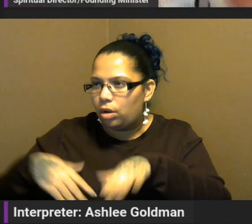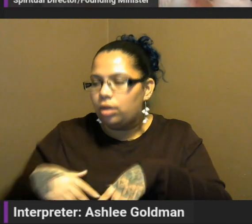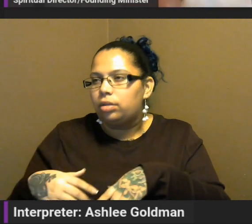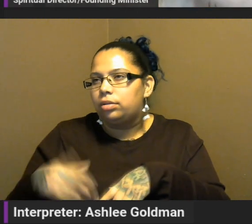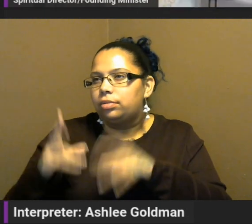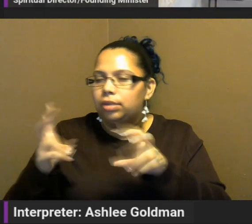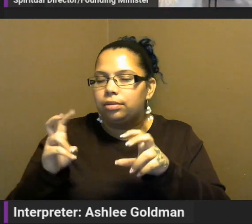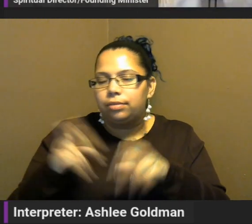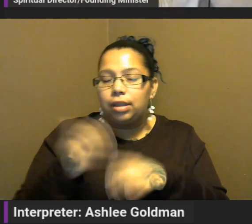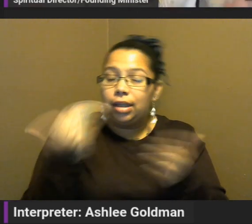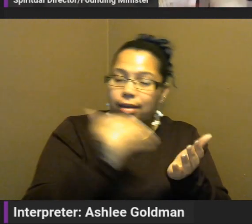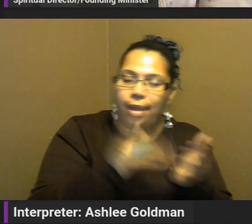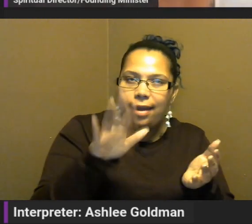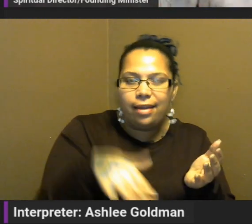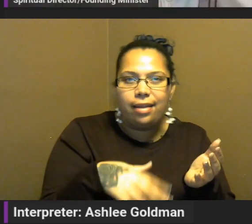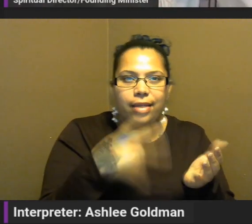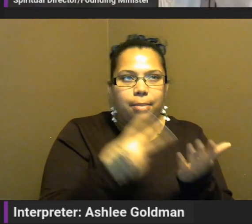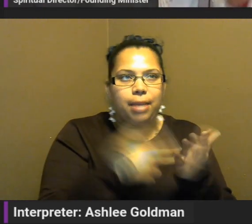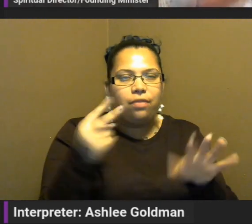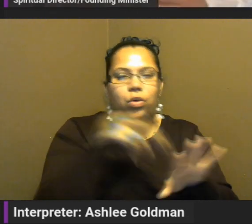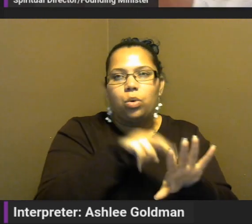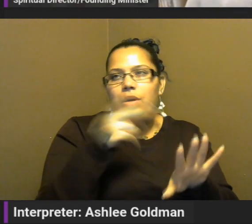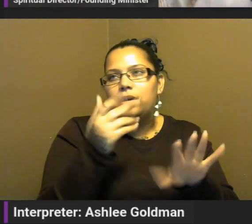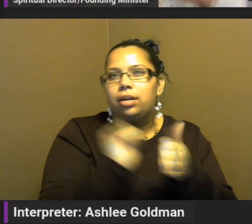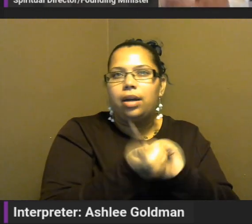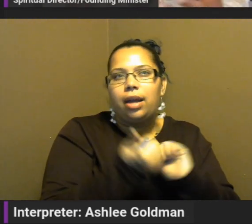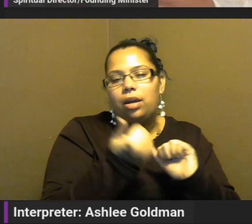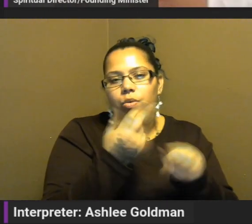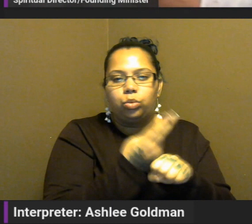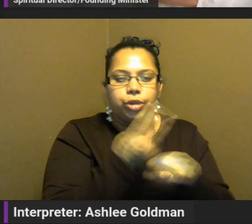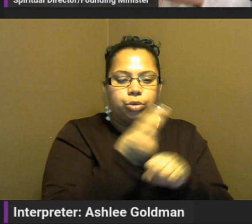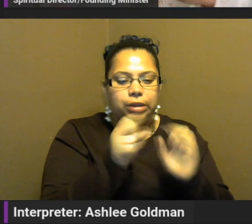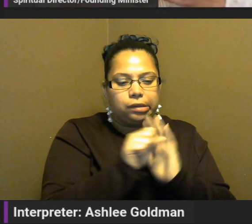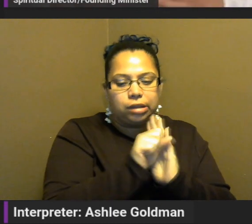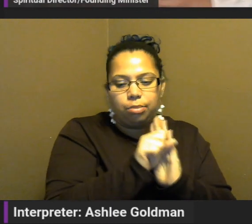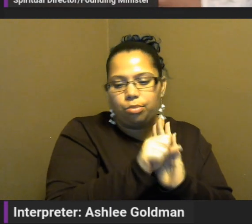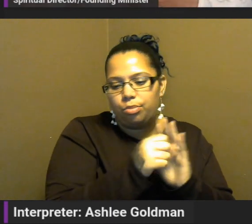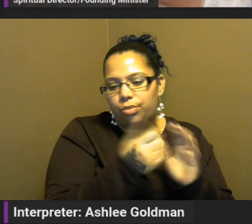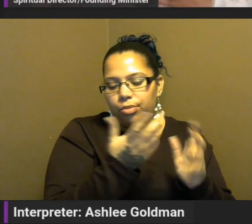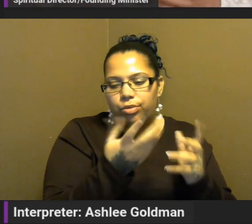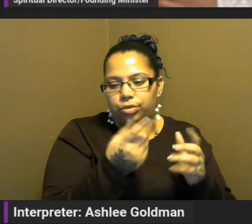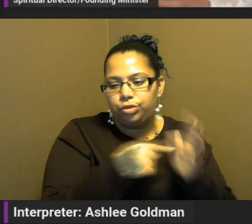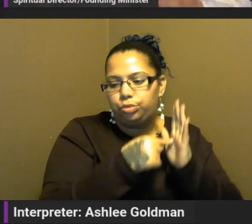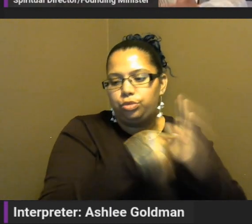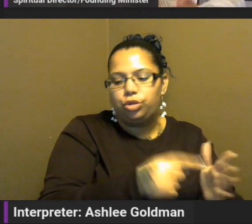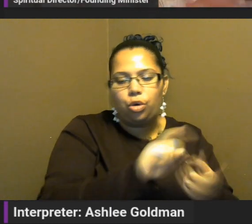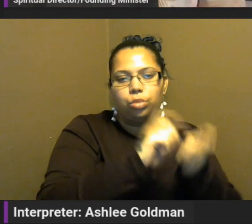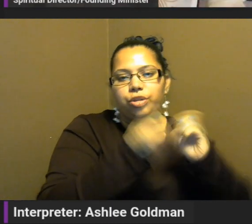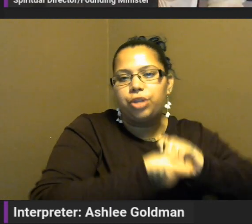again, the metaphor and the way of using symbols to convey motion and change. And